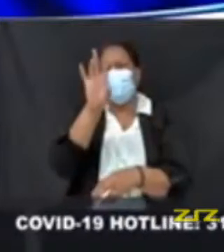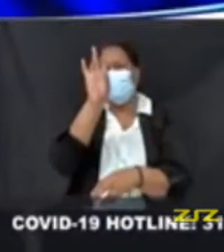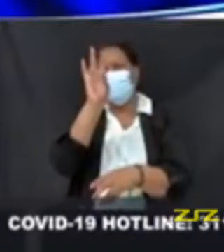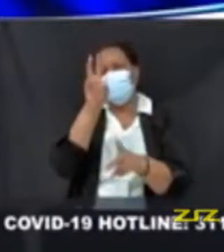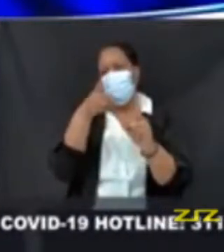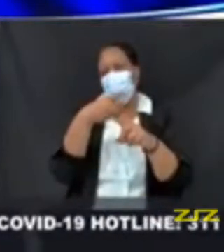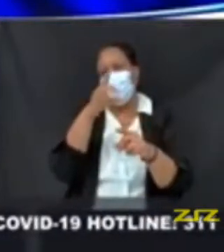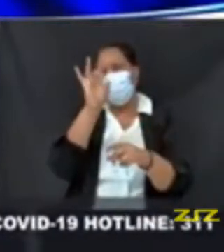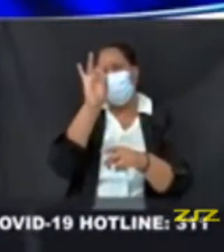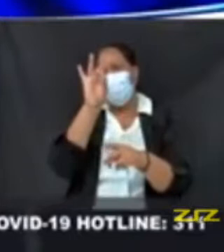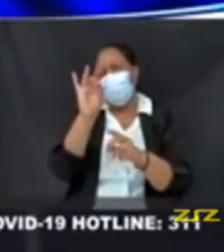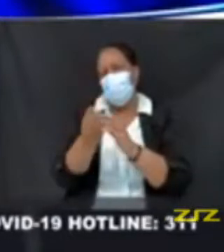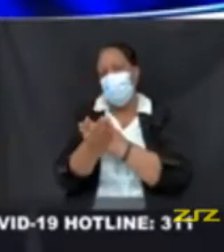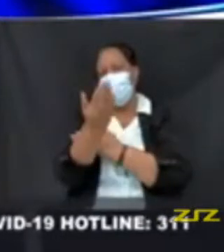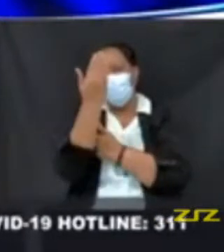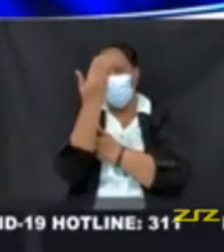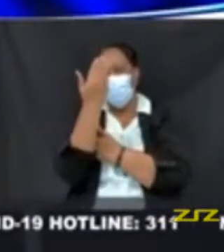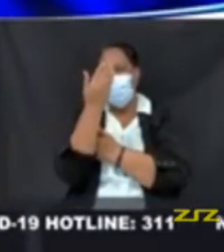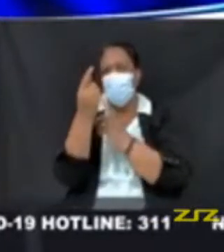a.m. to be sampled.